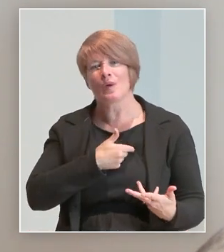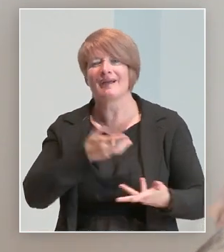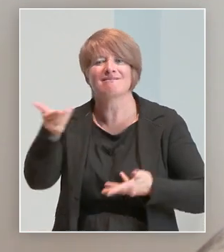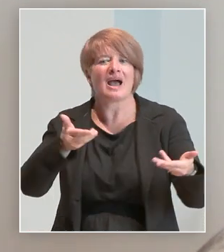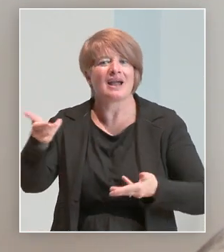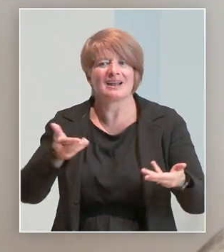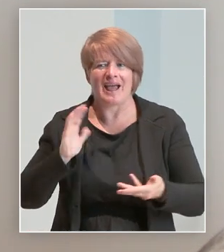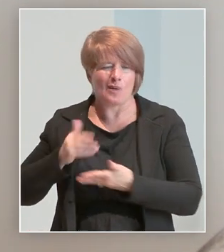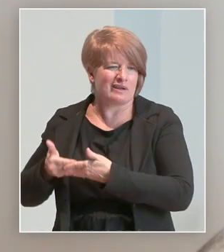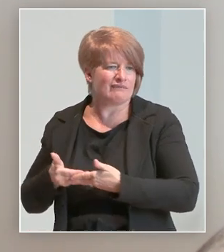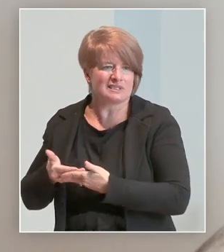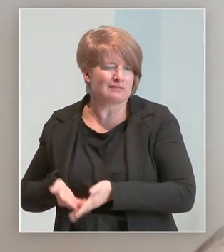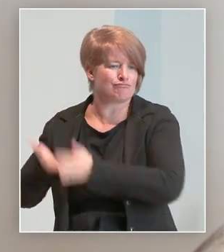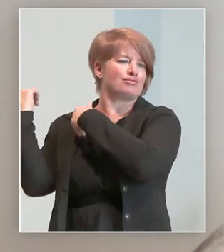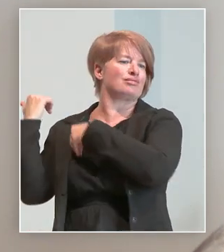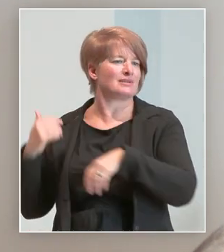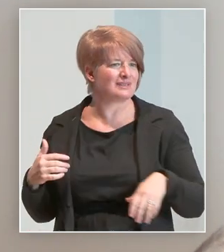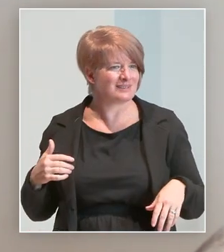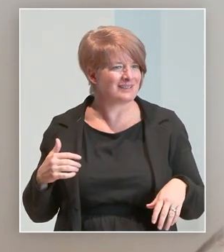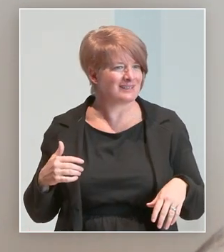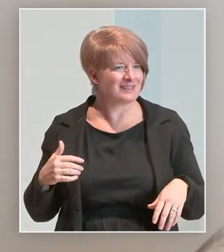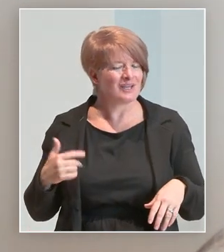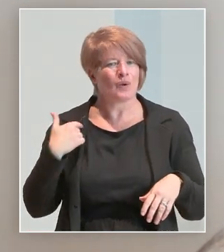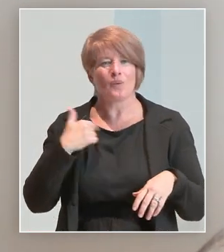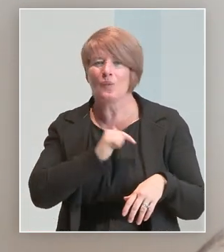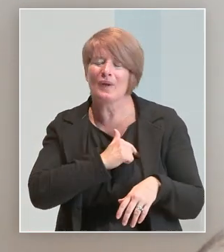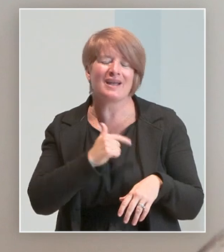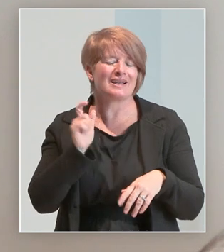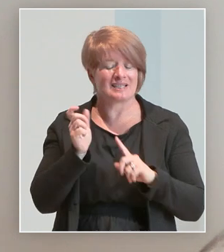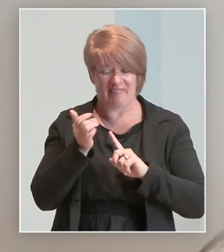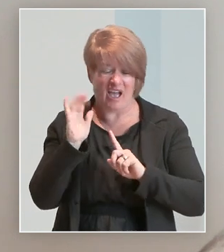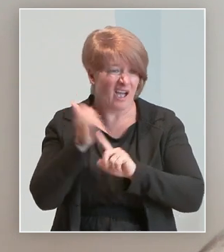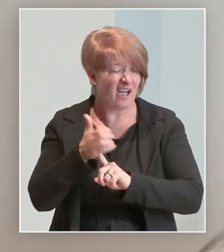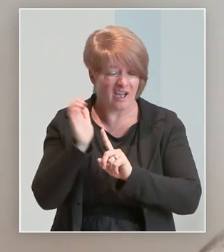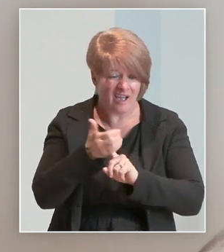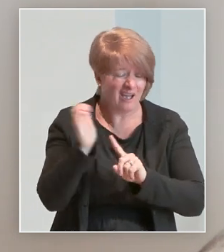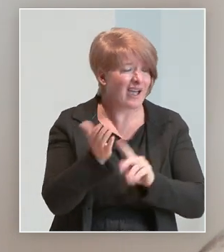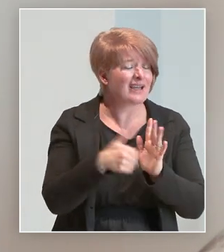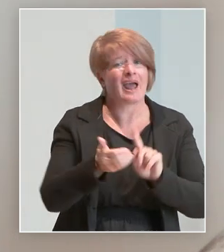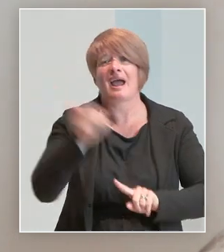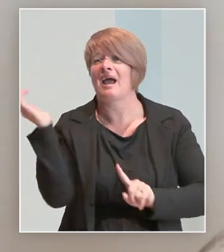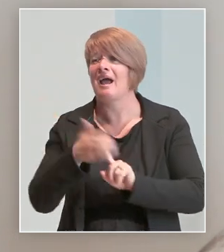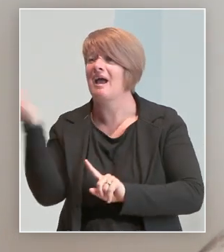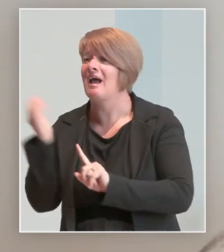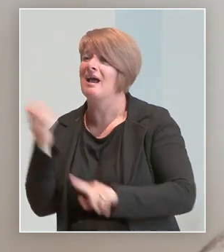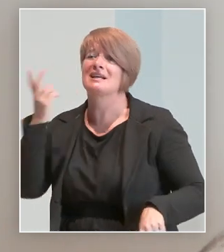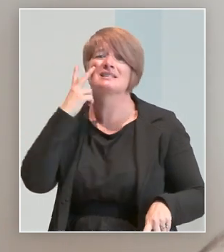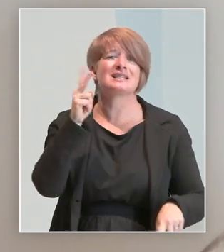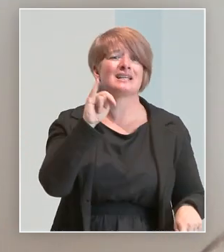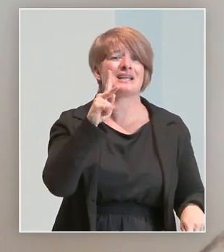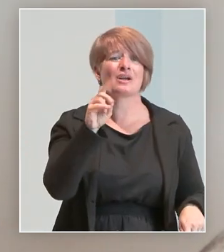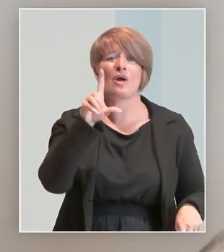our infancy, much in the same way we are invited to shed said infancy when seeing Nikolai